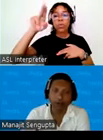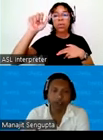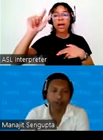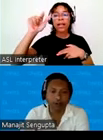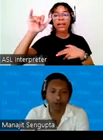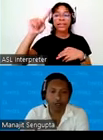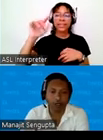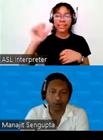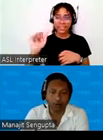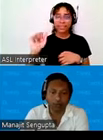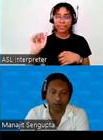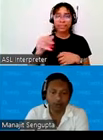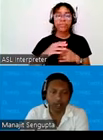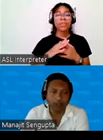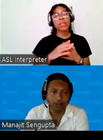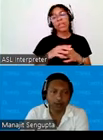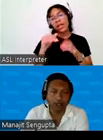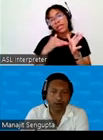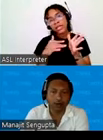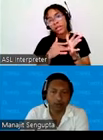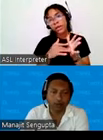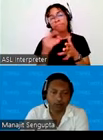studies. So in this case,